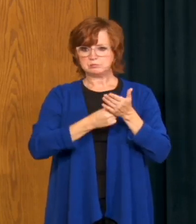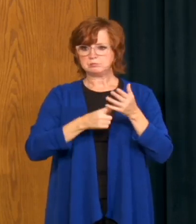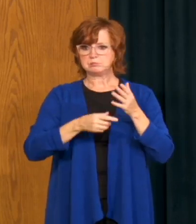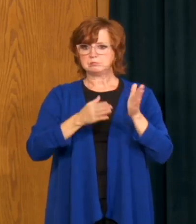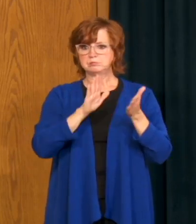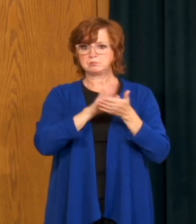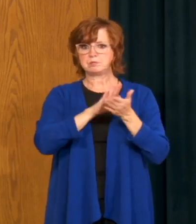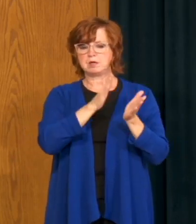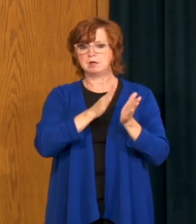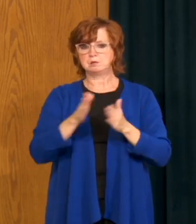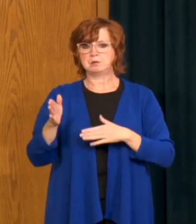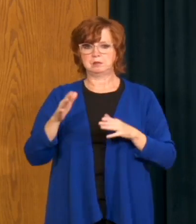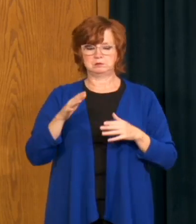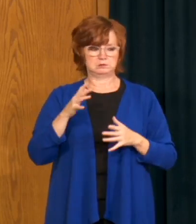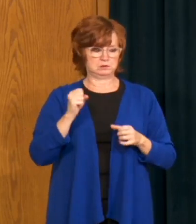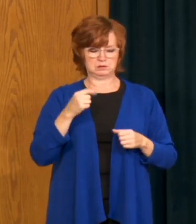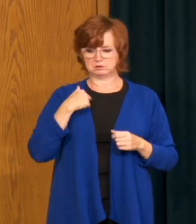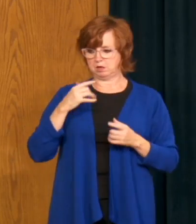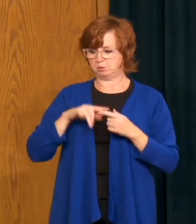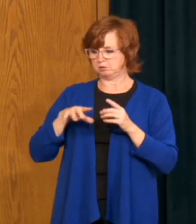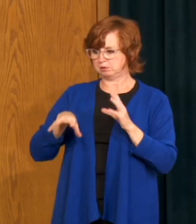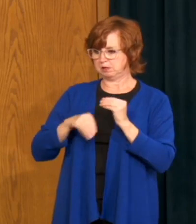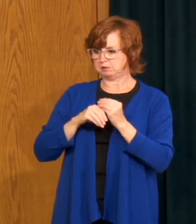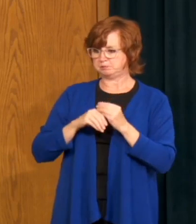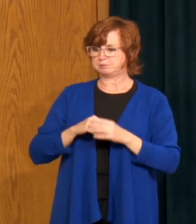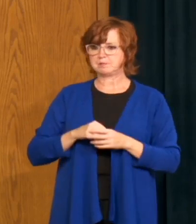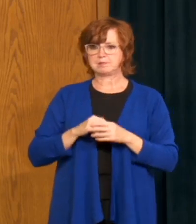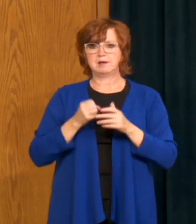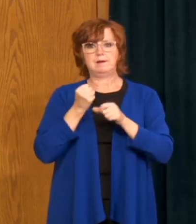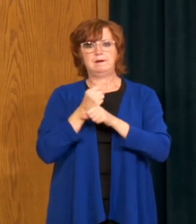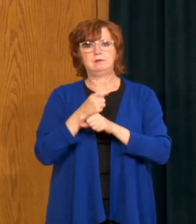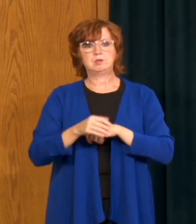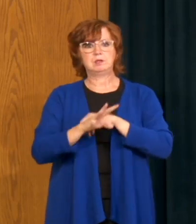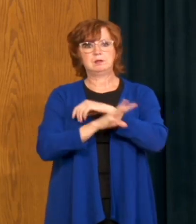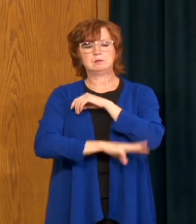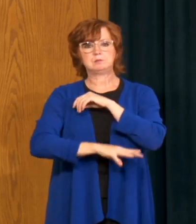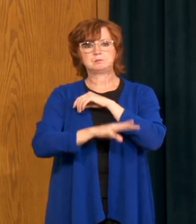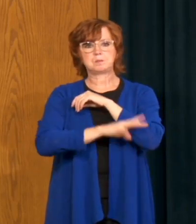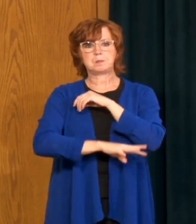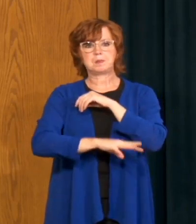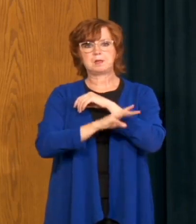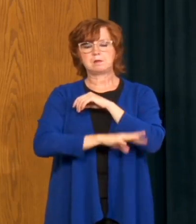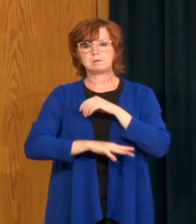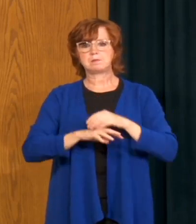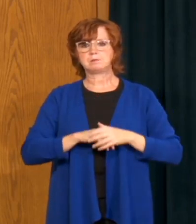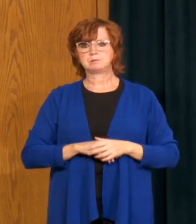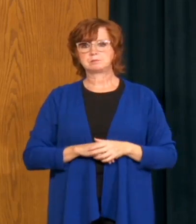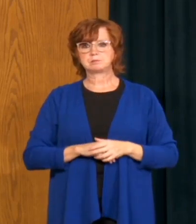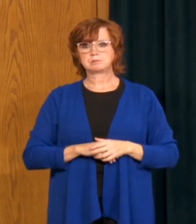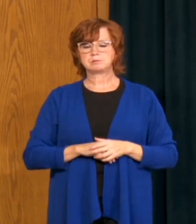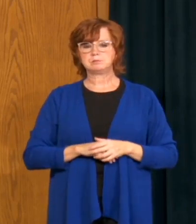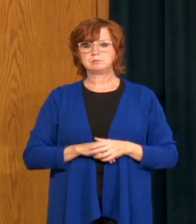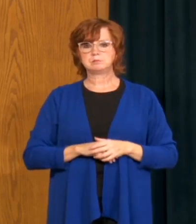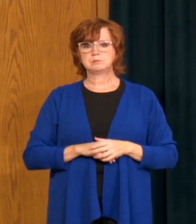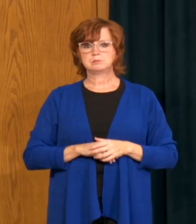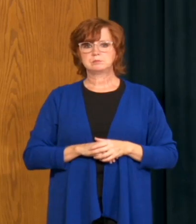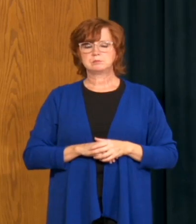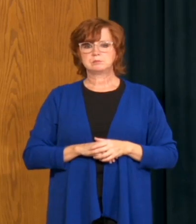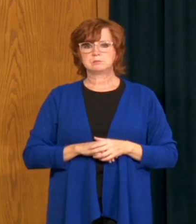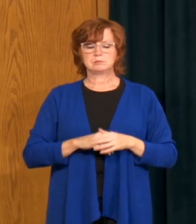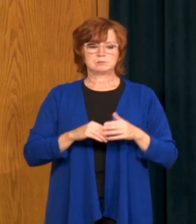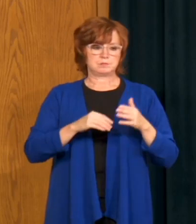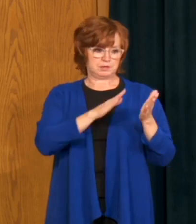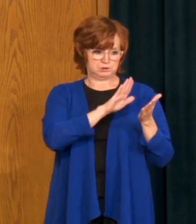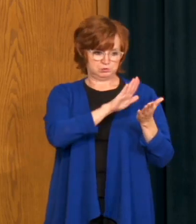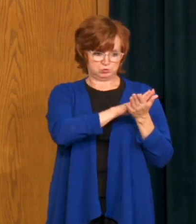Doctor? Yeah, I'll just say that every year when school starts, there's obviously close collaboration with public health and local schools and school